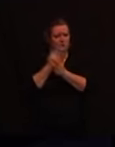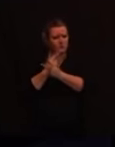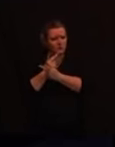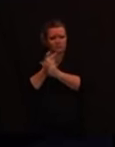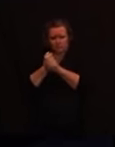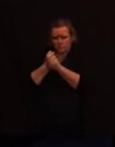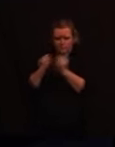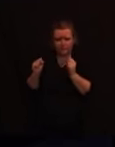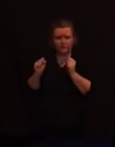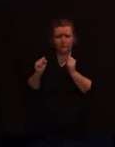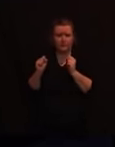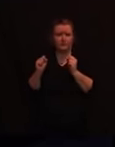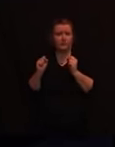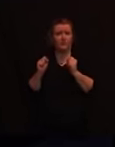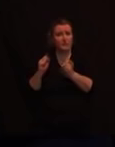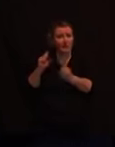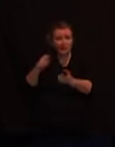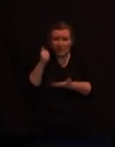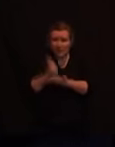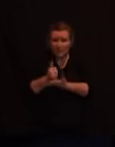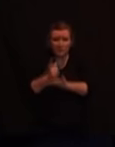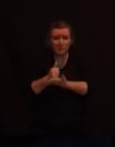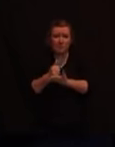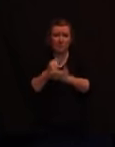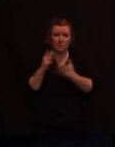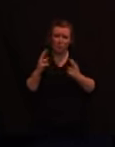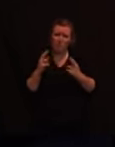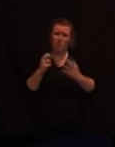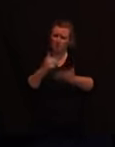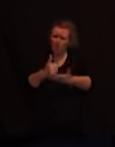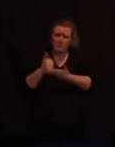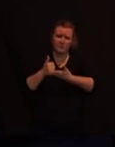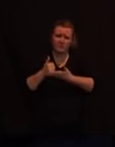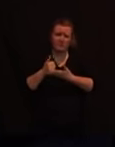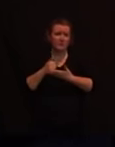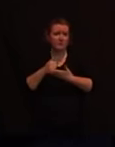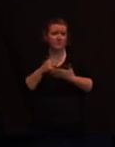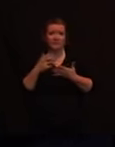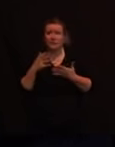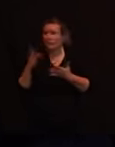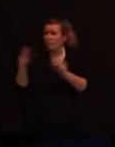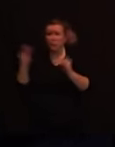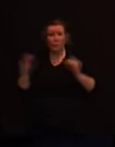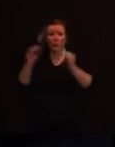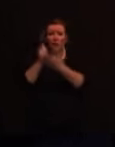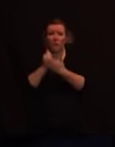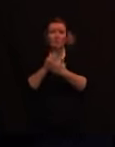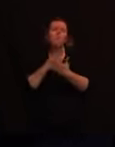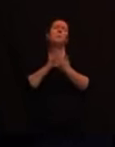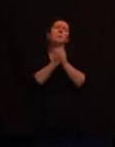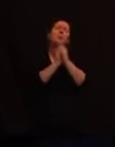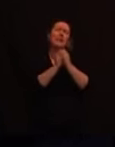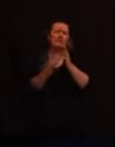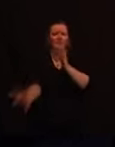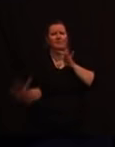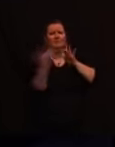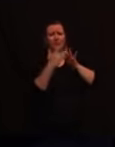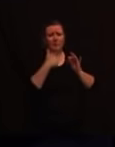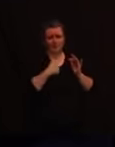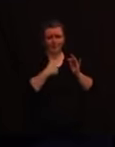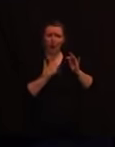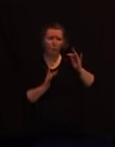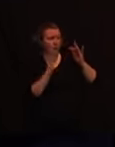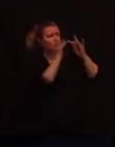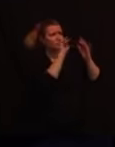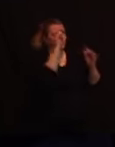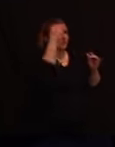you need help in any way, I hope that you're getting it. And if you are not, please reach out to me, to the governor, to others that are stepping